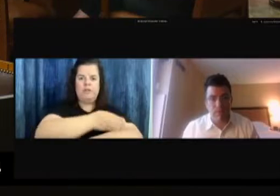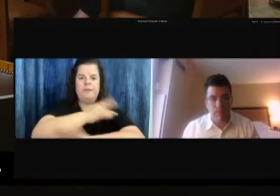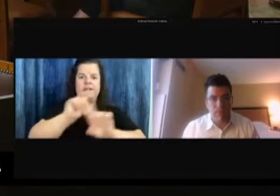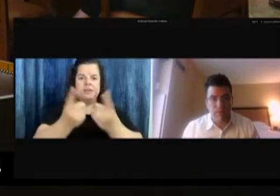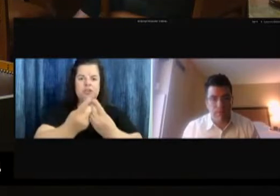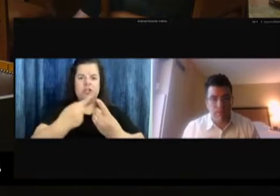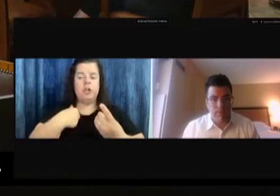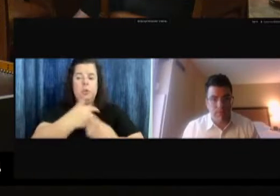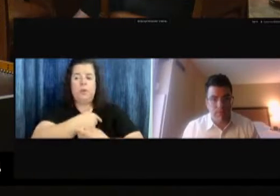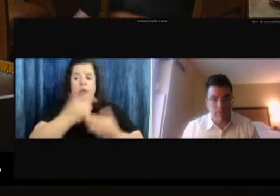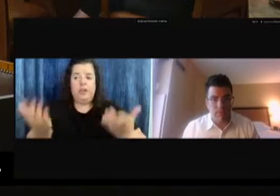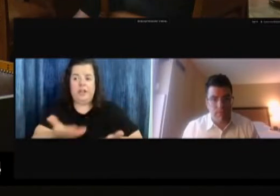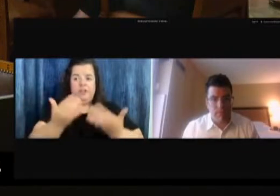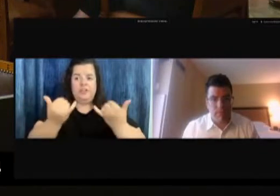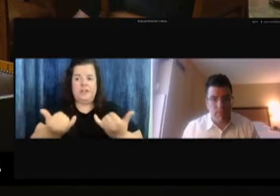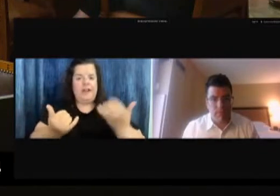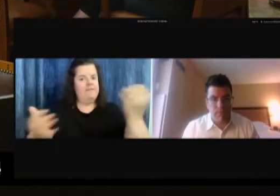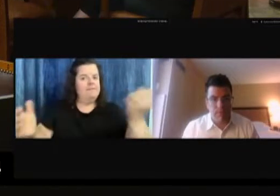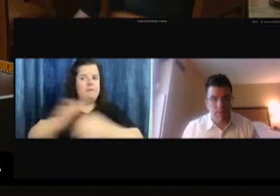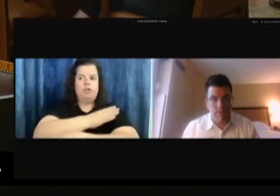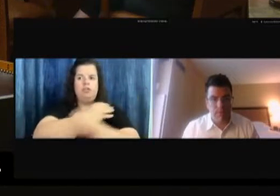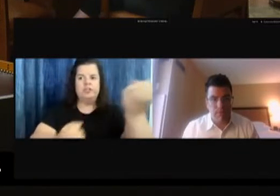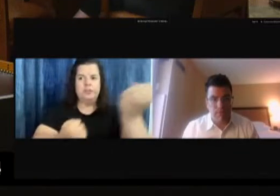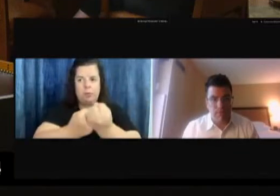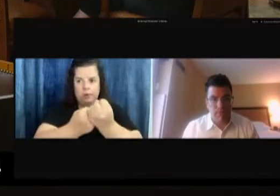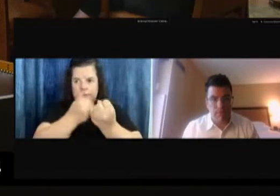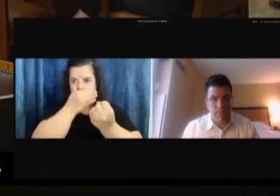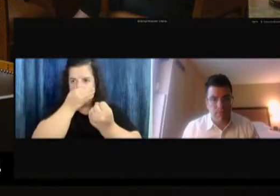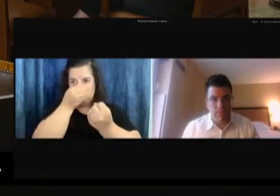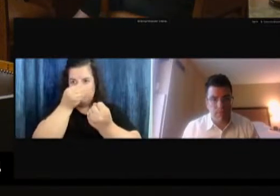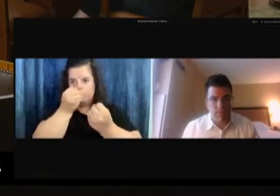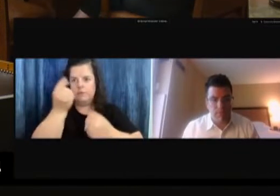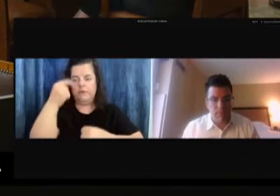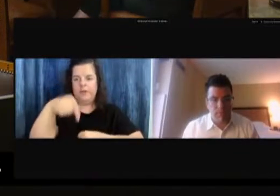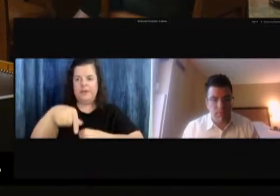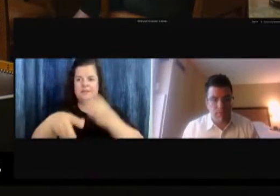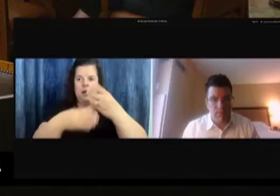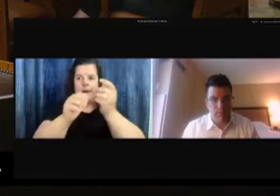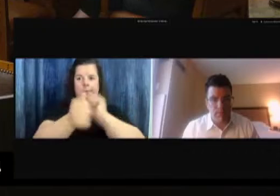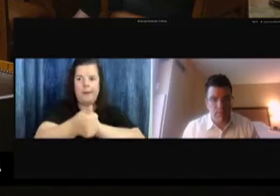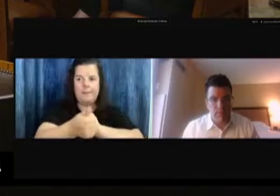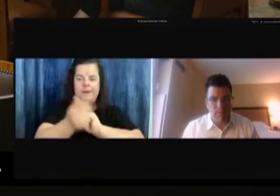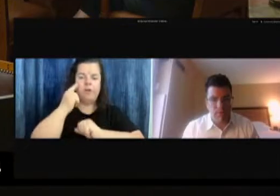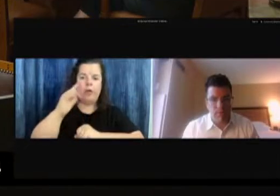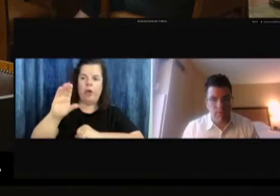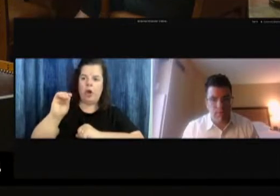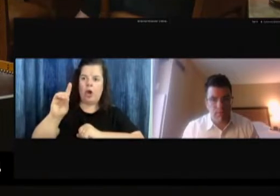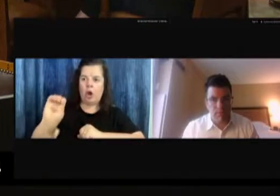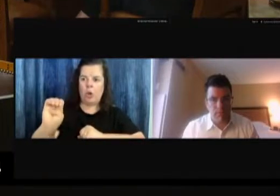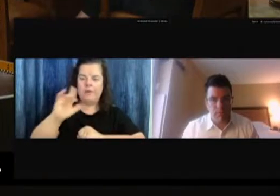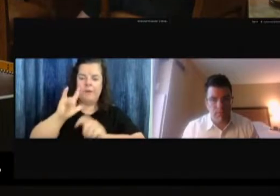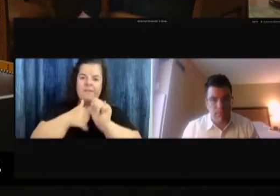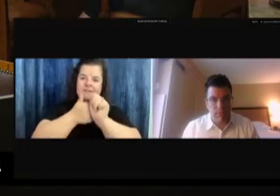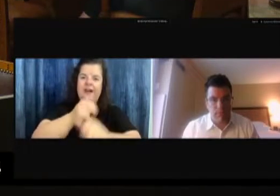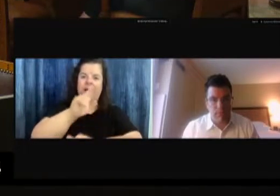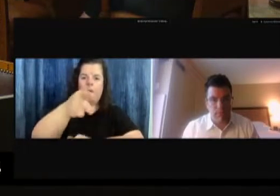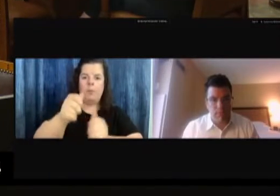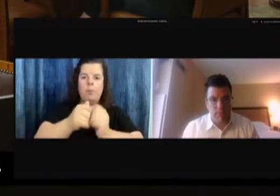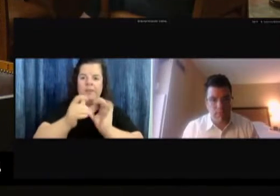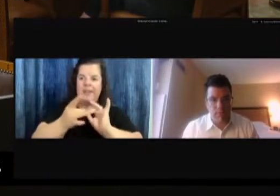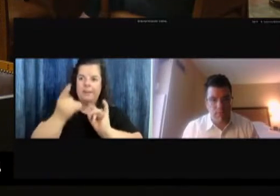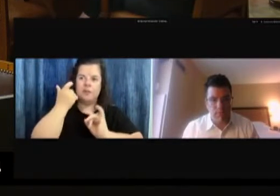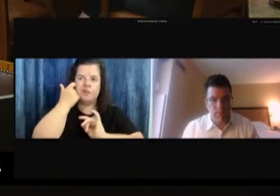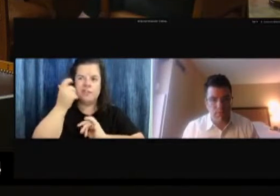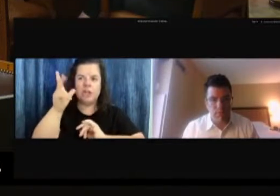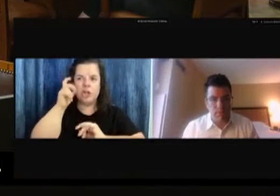are here today in full support of this amendment to the code, and to follow up with the comments that you just heard from